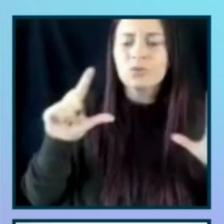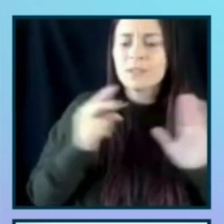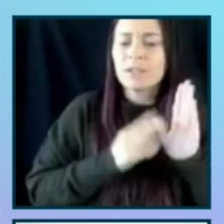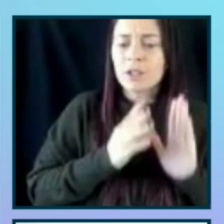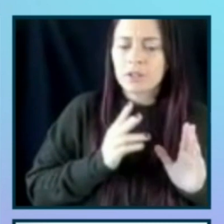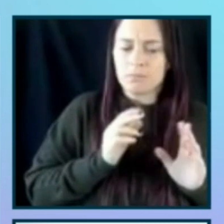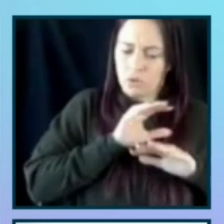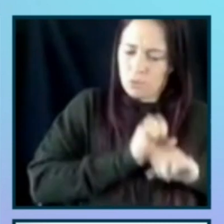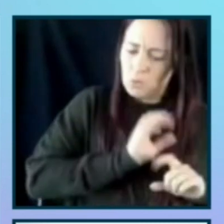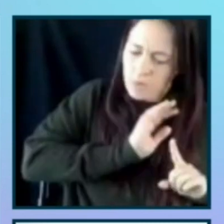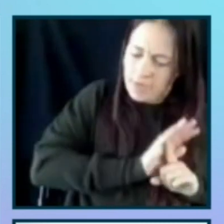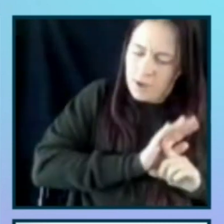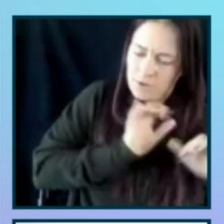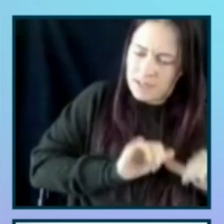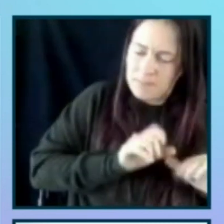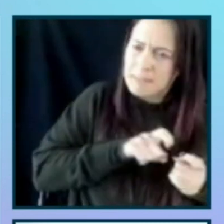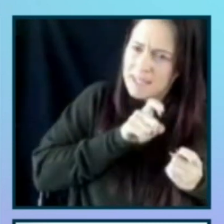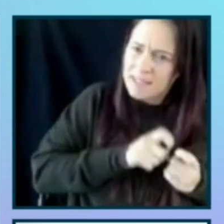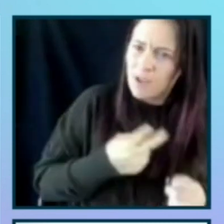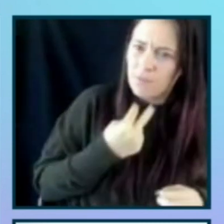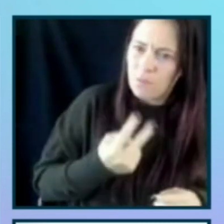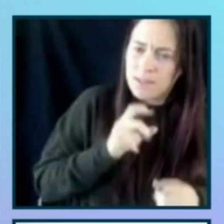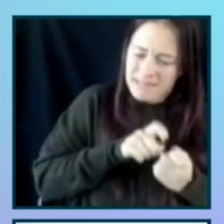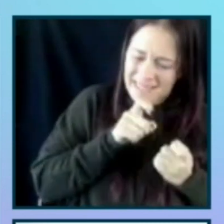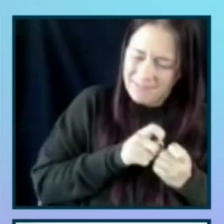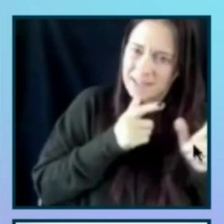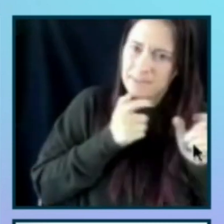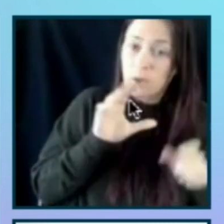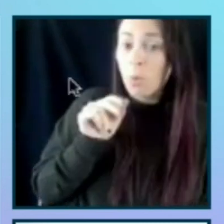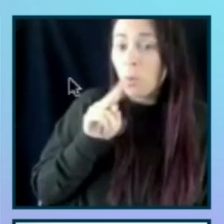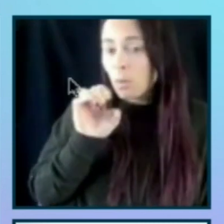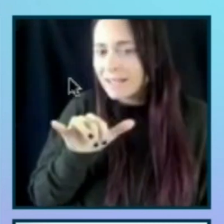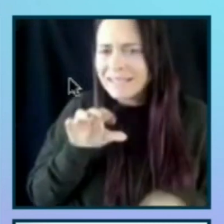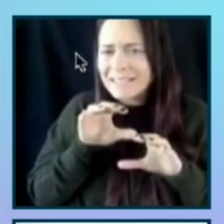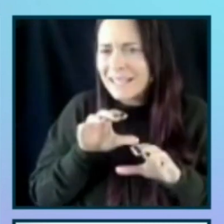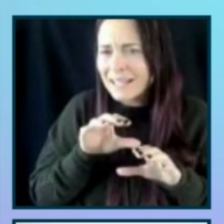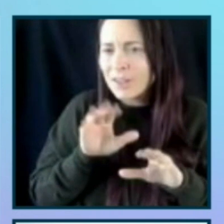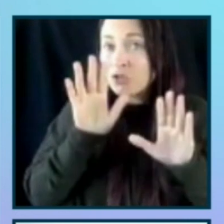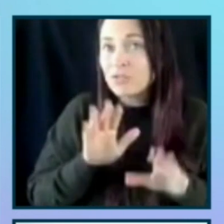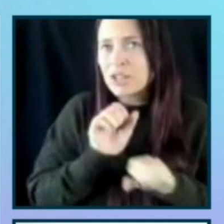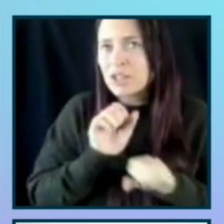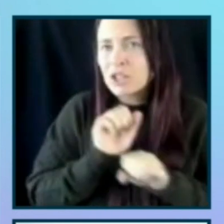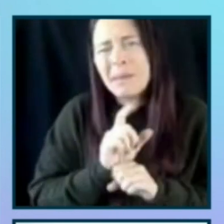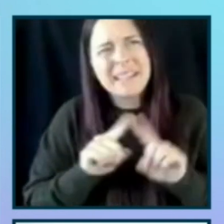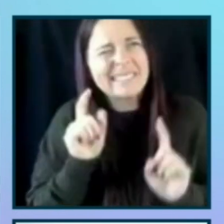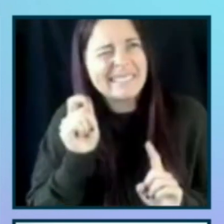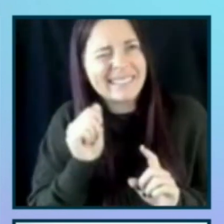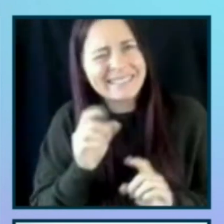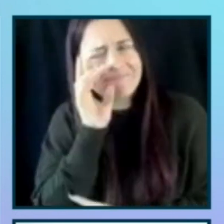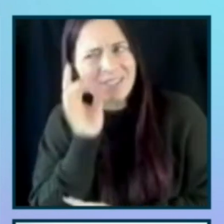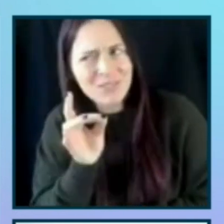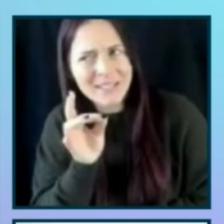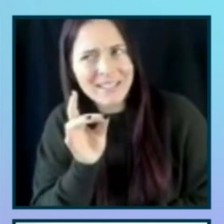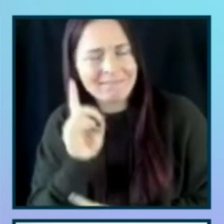screen reader and the certain voice and rate. And so Courtney did a great job. It's just a little interesting. It kind of threw me off my game just